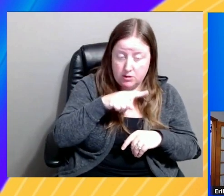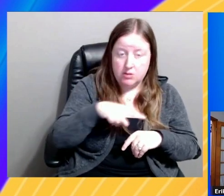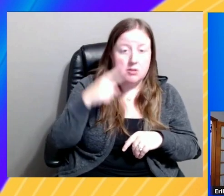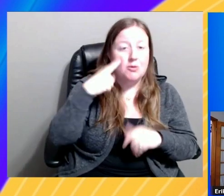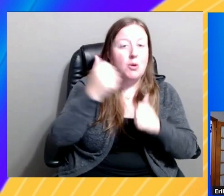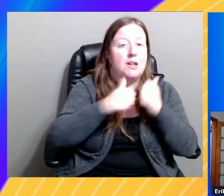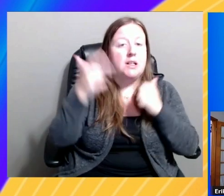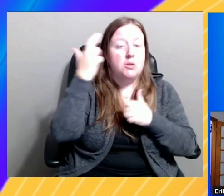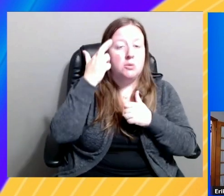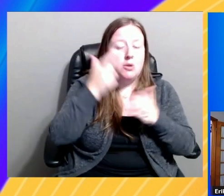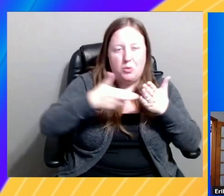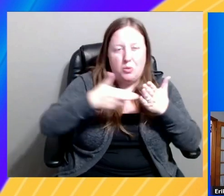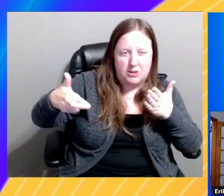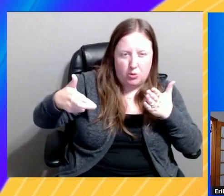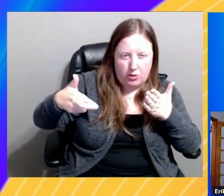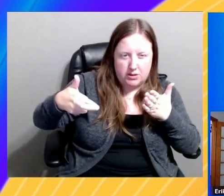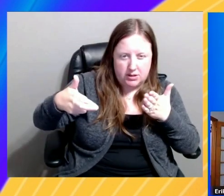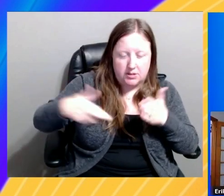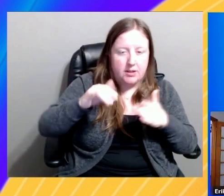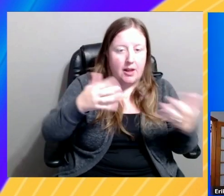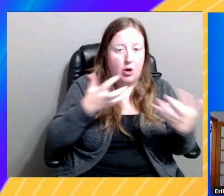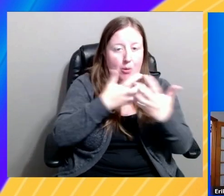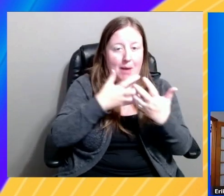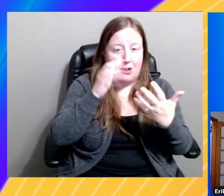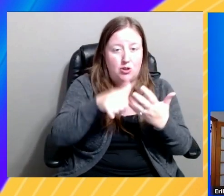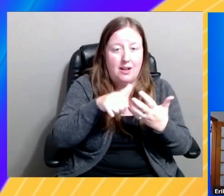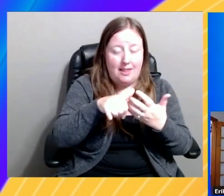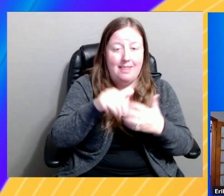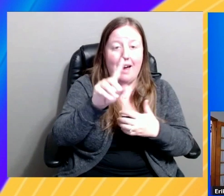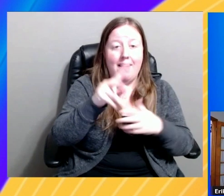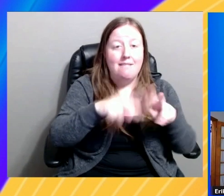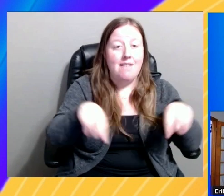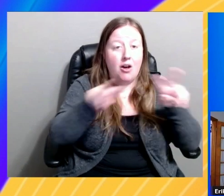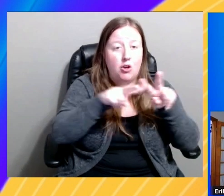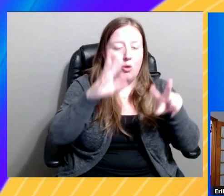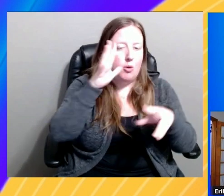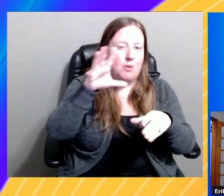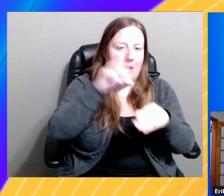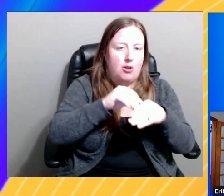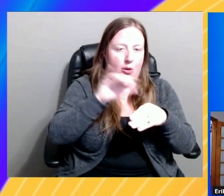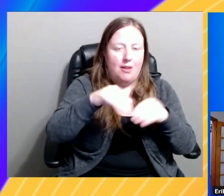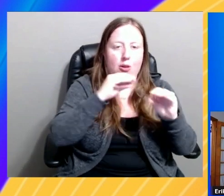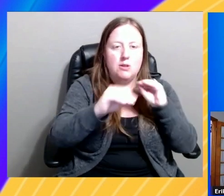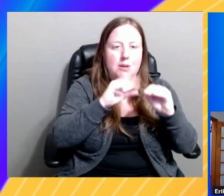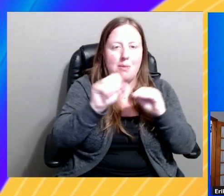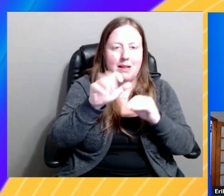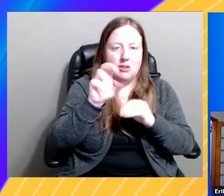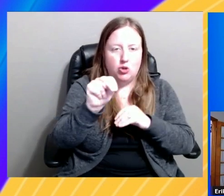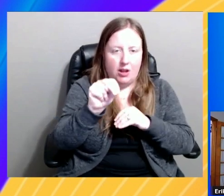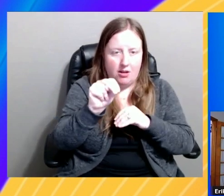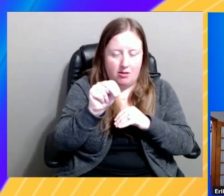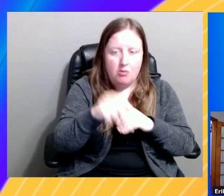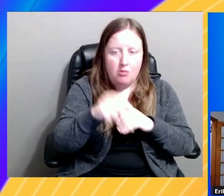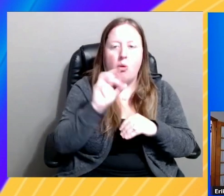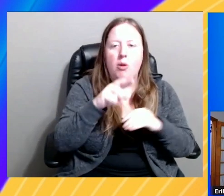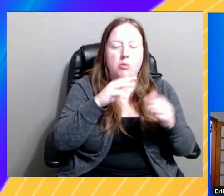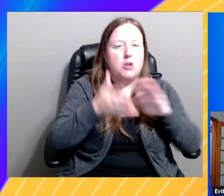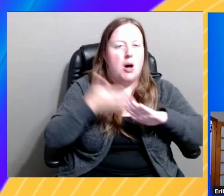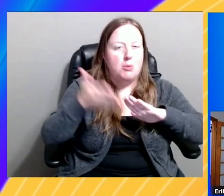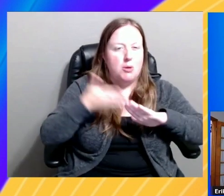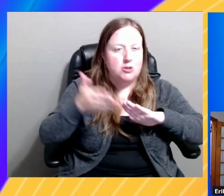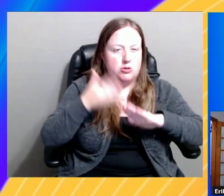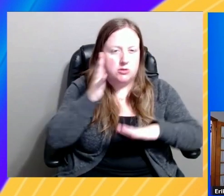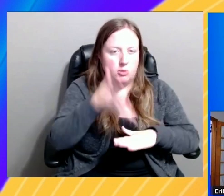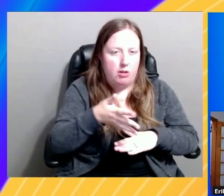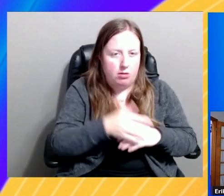that are matching this tag key value, they'll be included within those patch scans or those patch install operations. So this